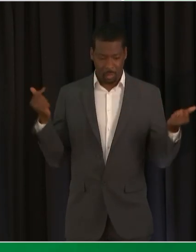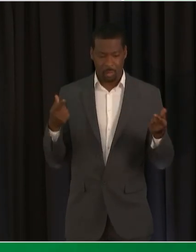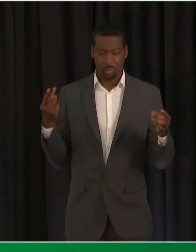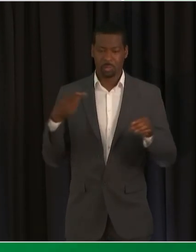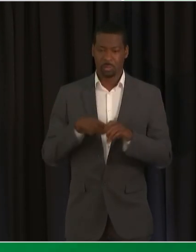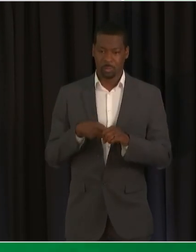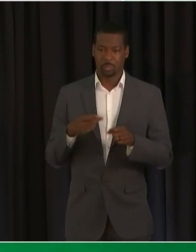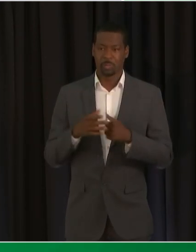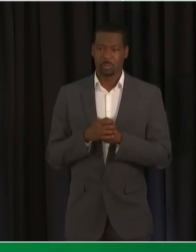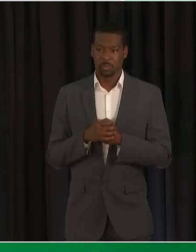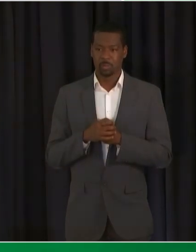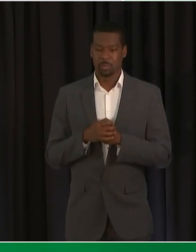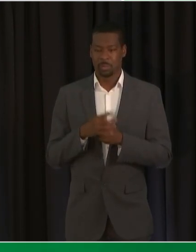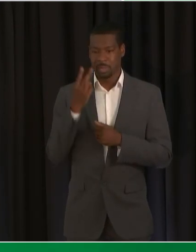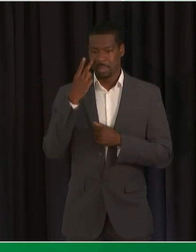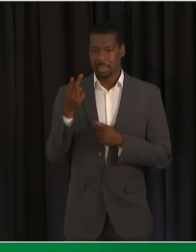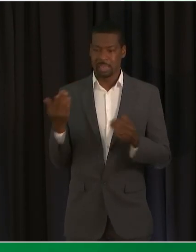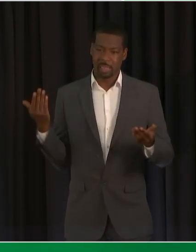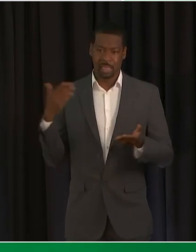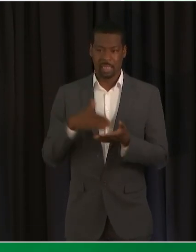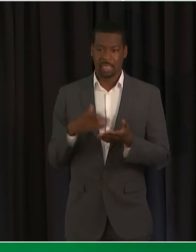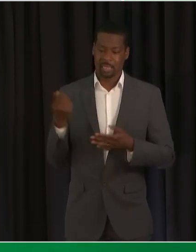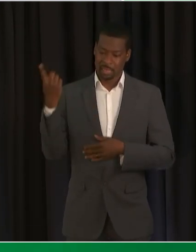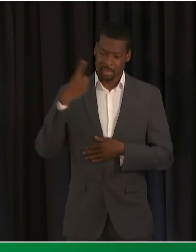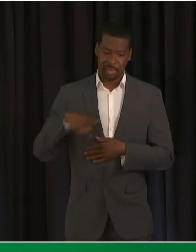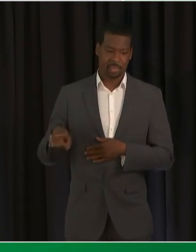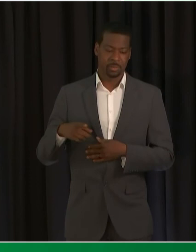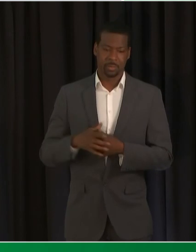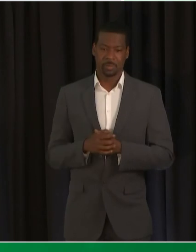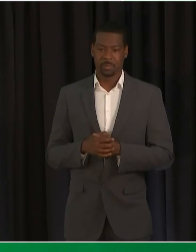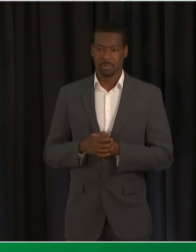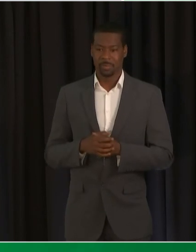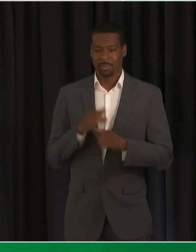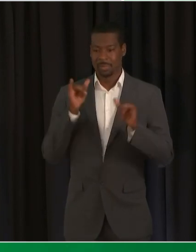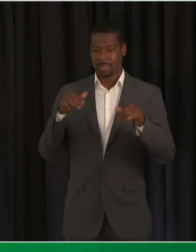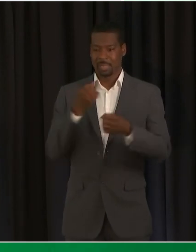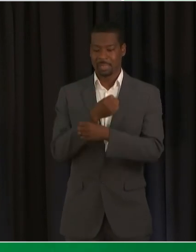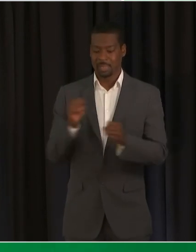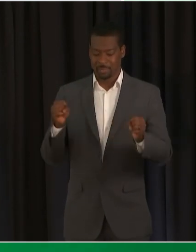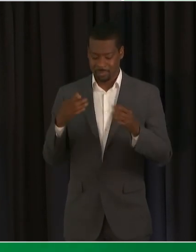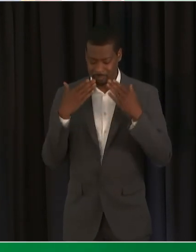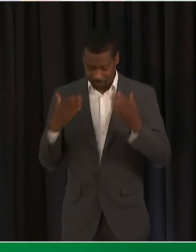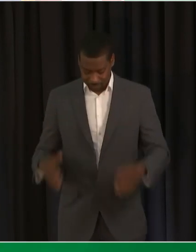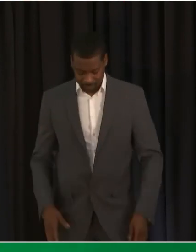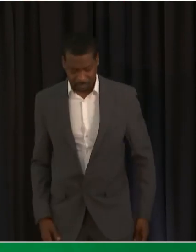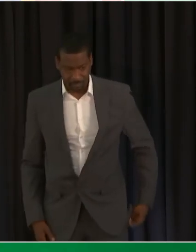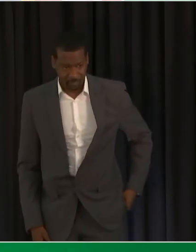everybody for joining us, and we'll see you again next week. In the meantime, stay safe.